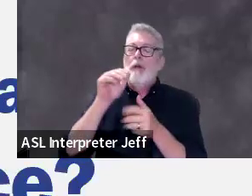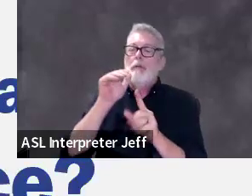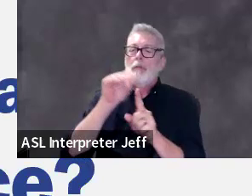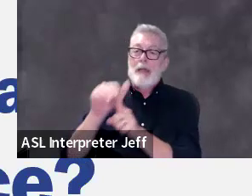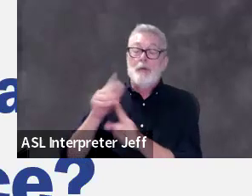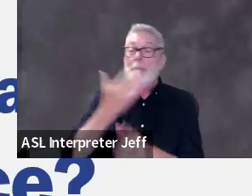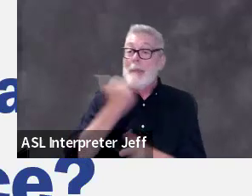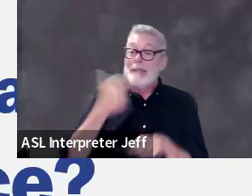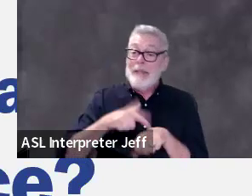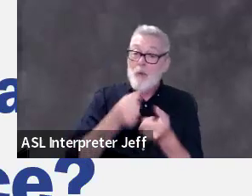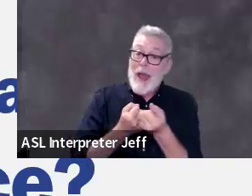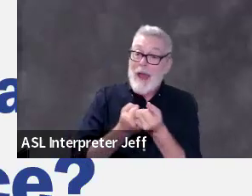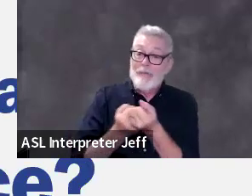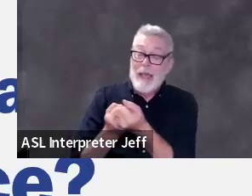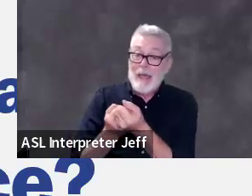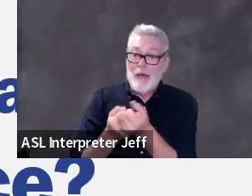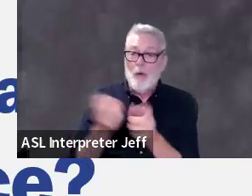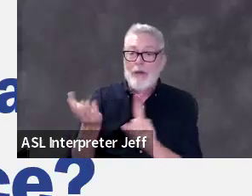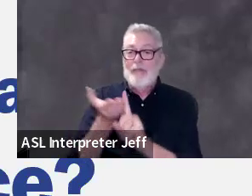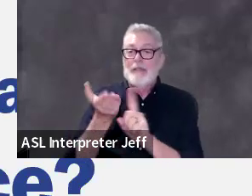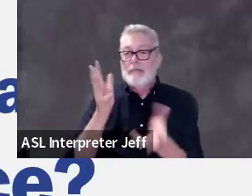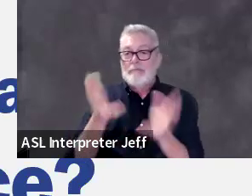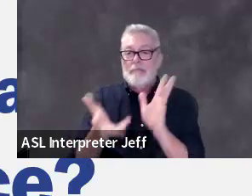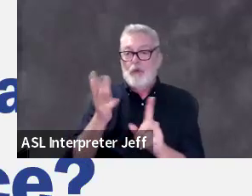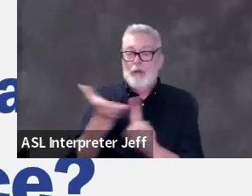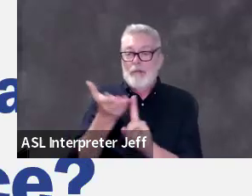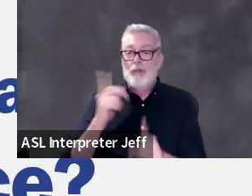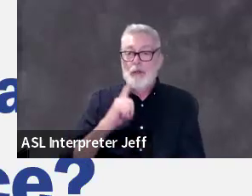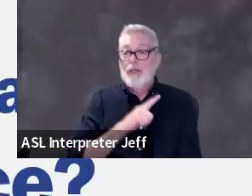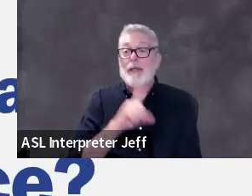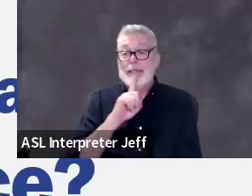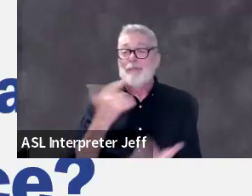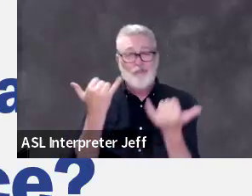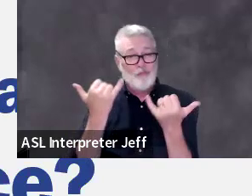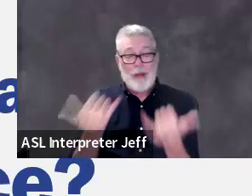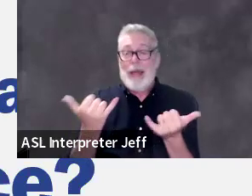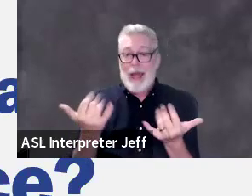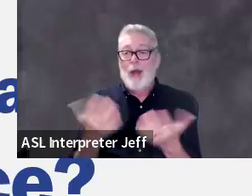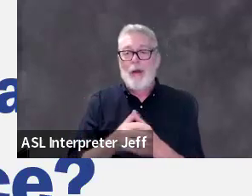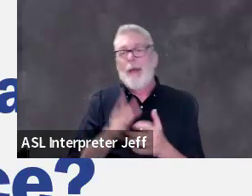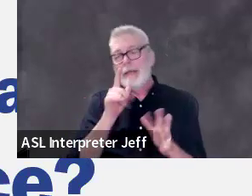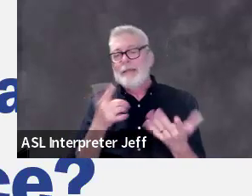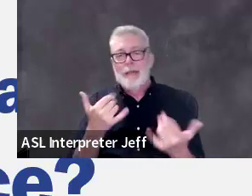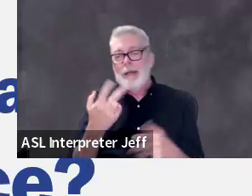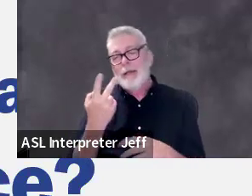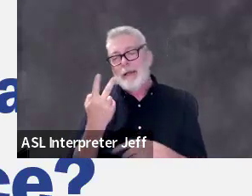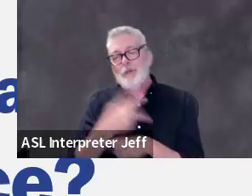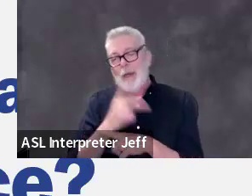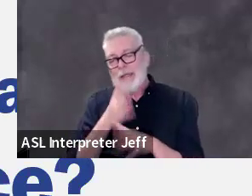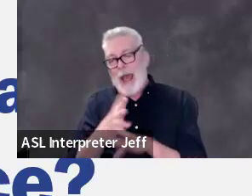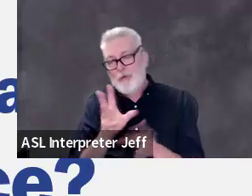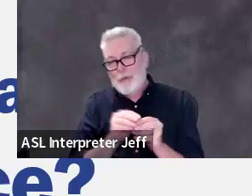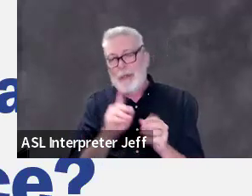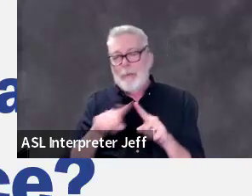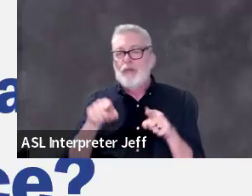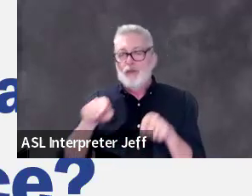to advocate is literally right now, right? Not 2 days after session, but the